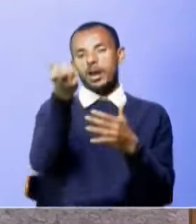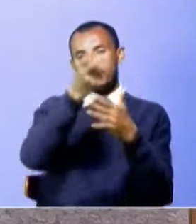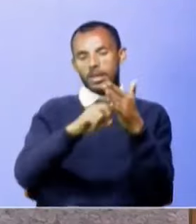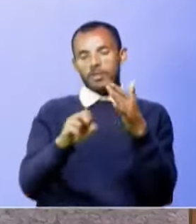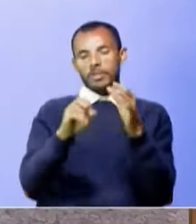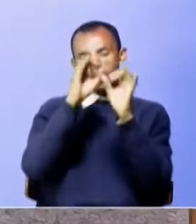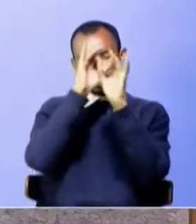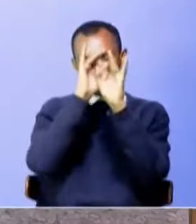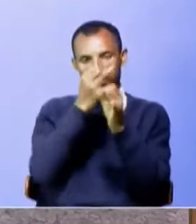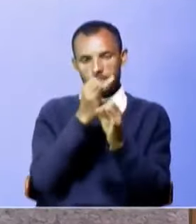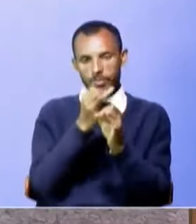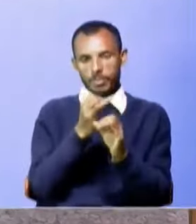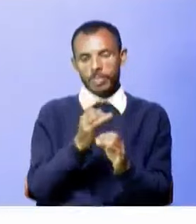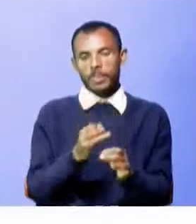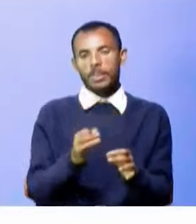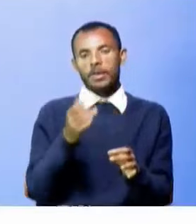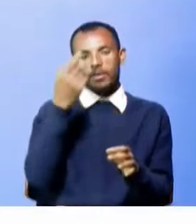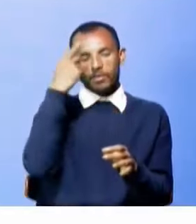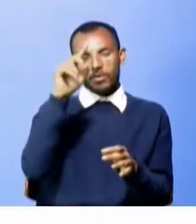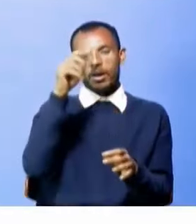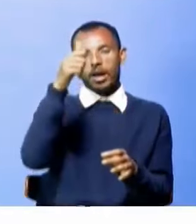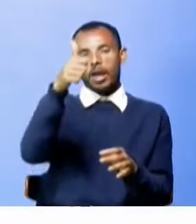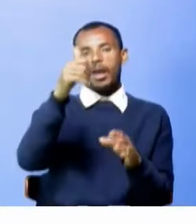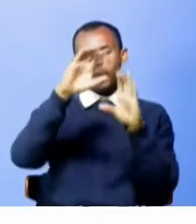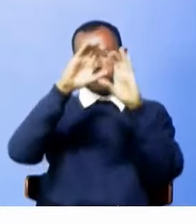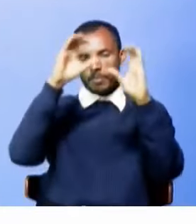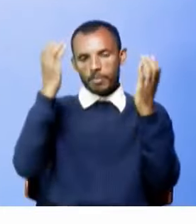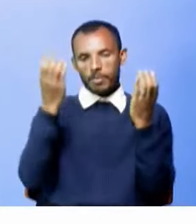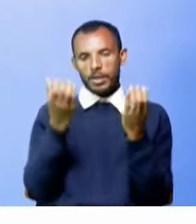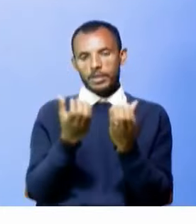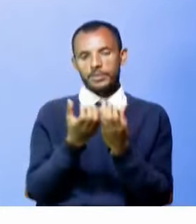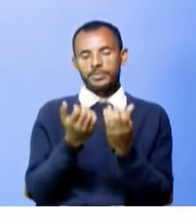experiment. So for A part,